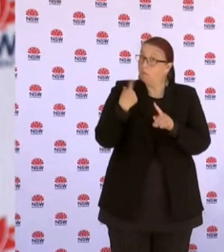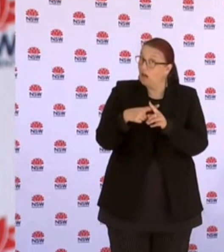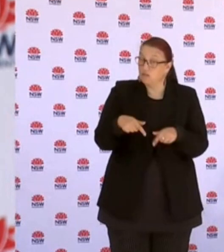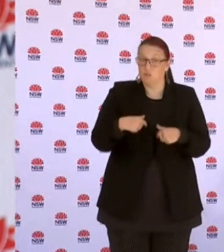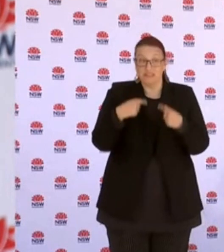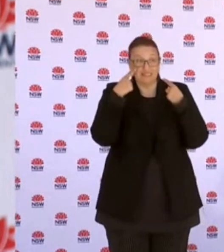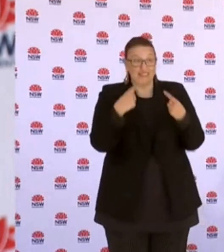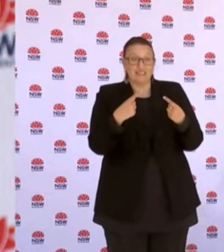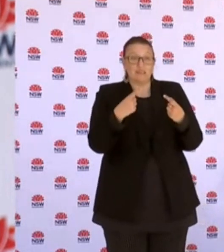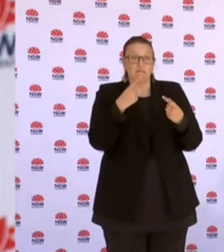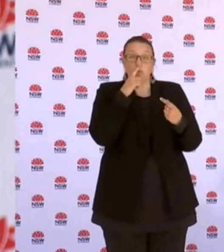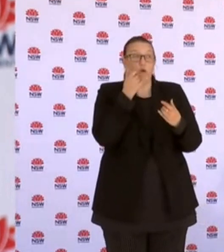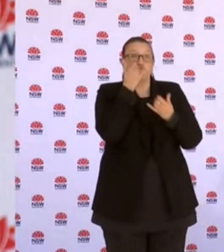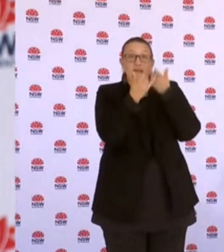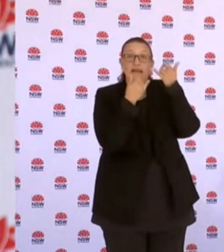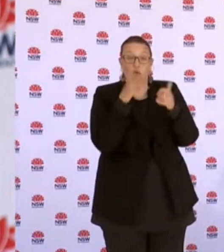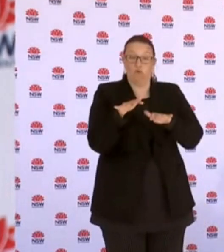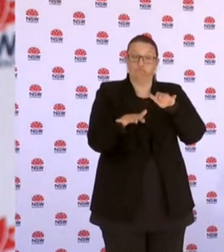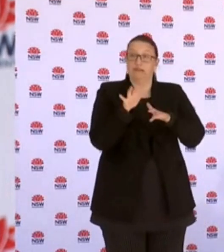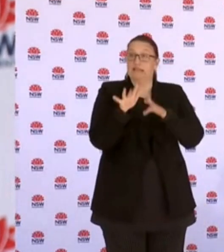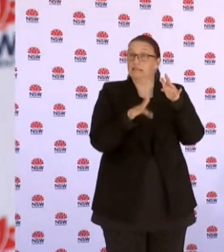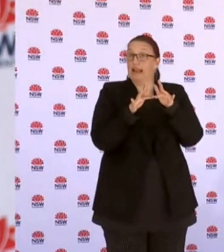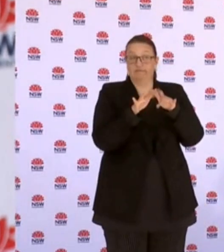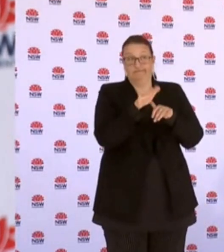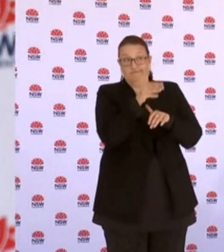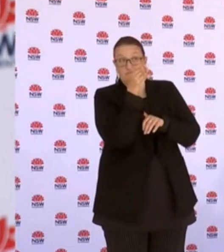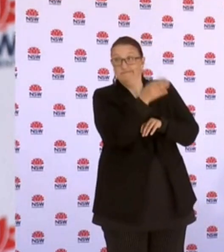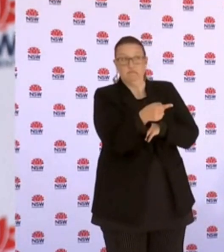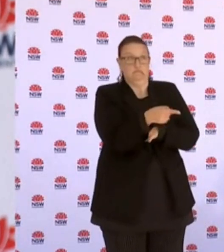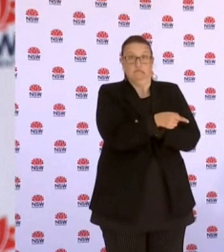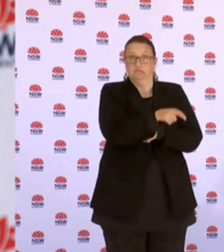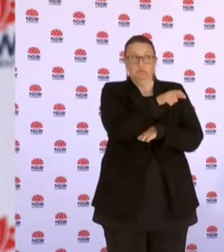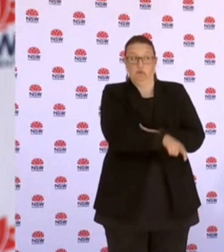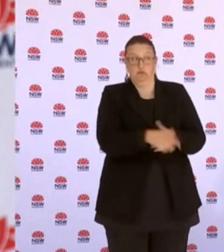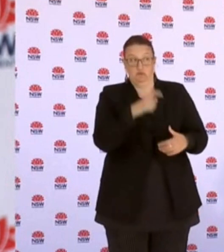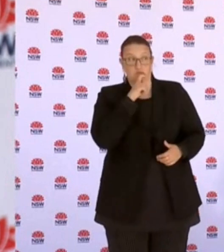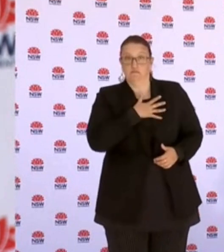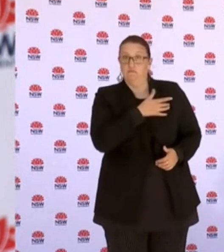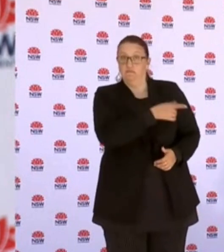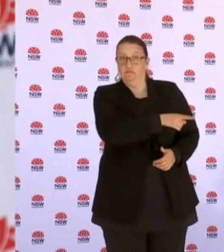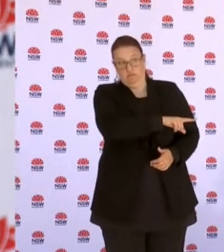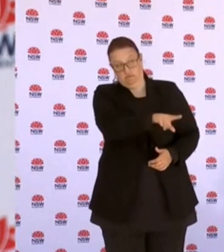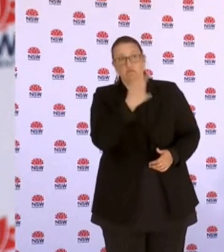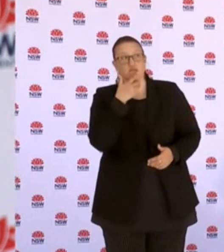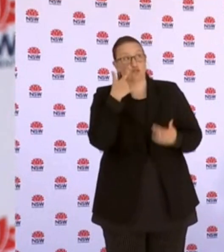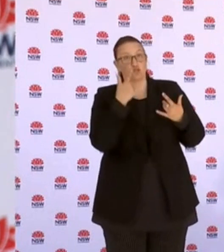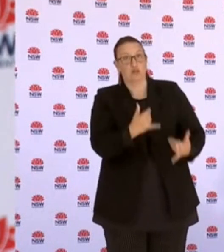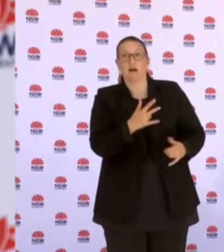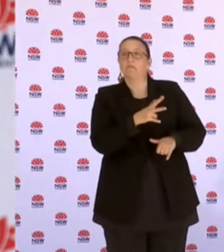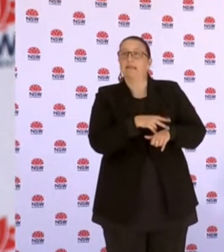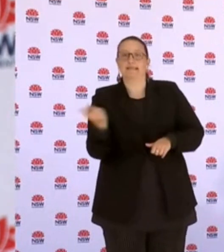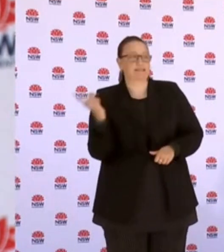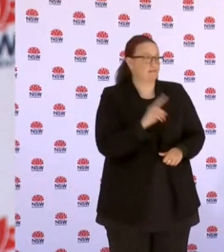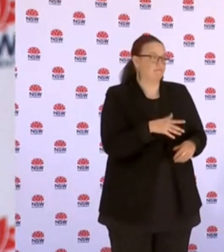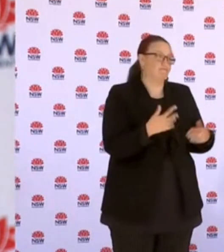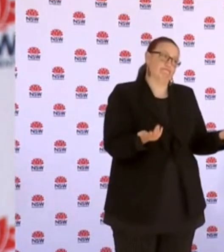we investigate. Quite clearly, particularly in country New South Wales, those communities are very keen to see people